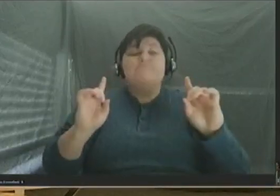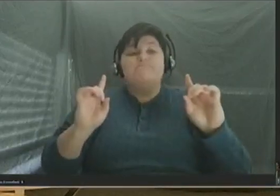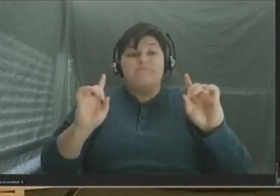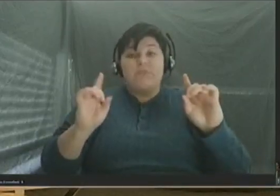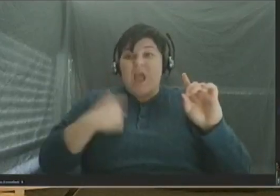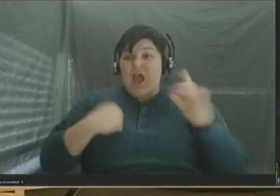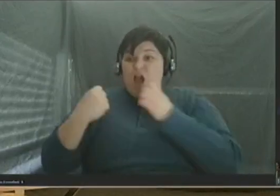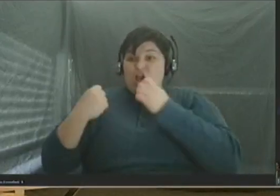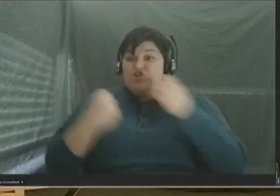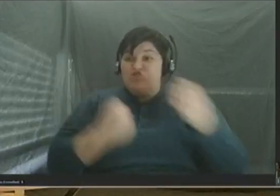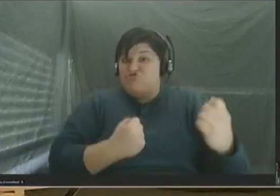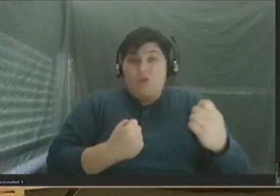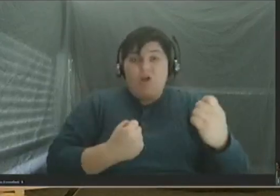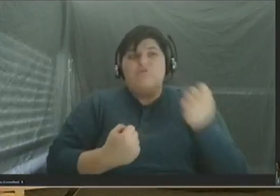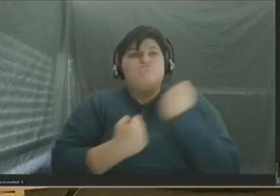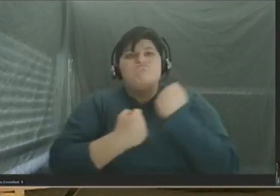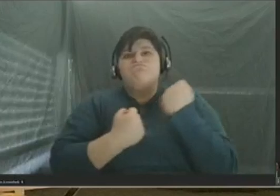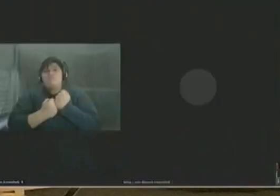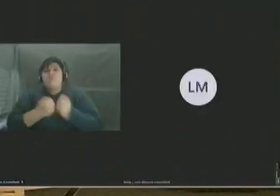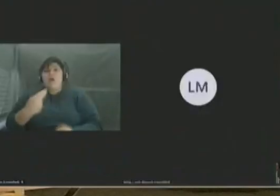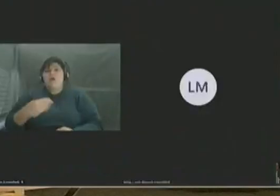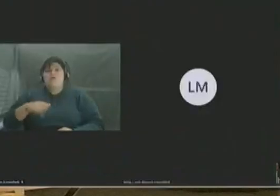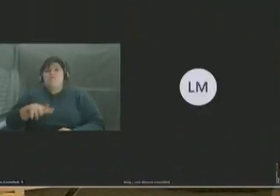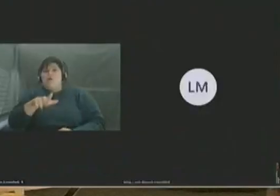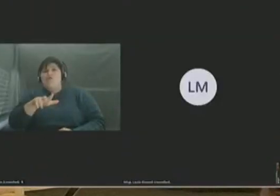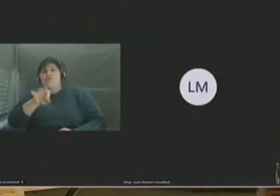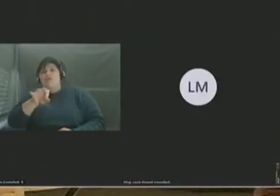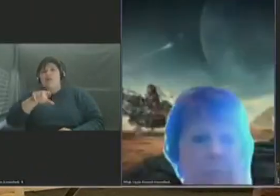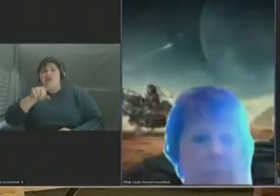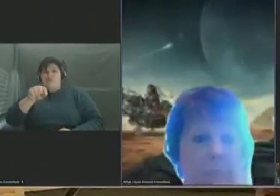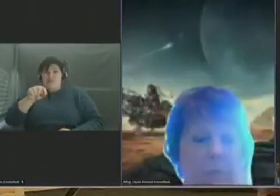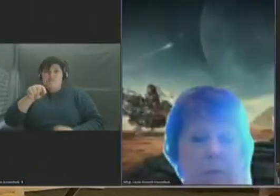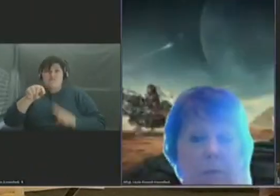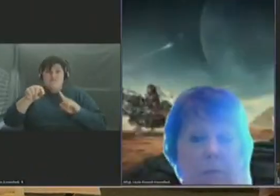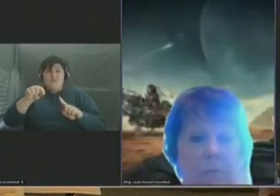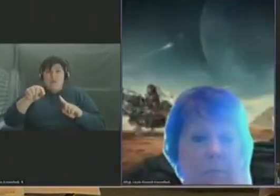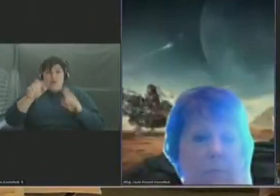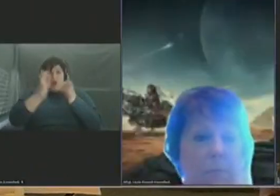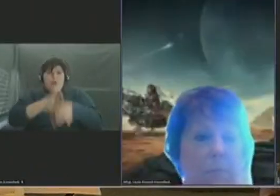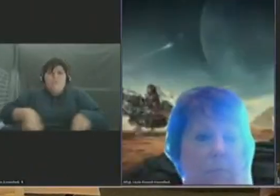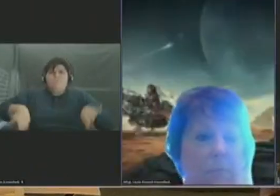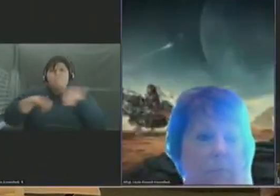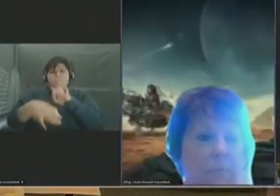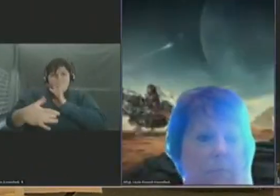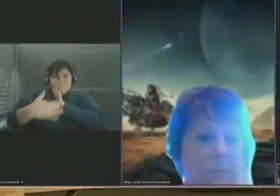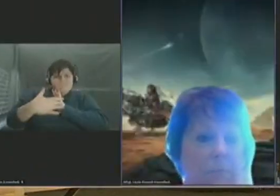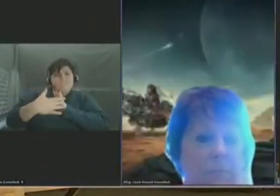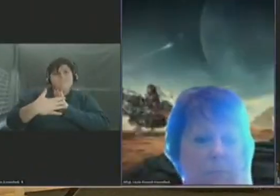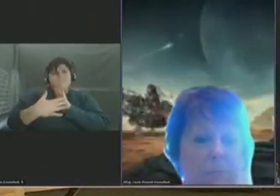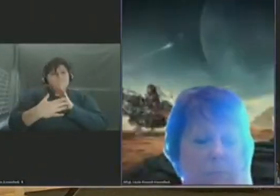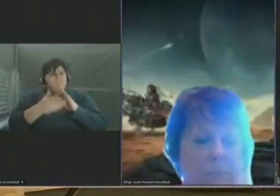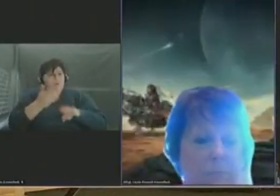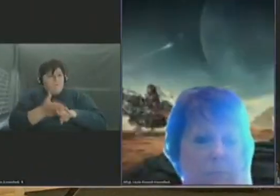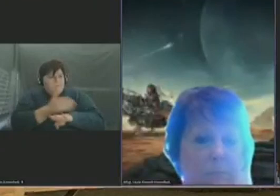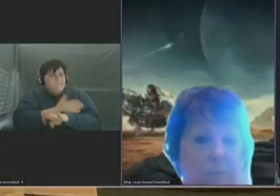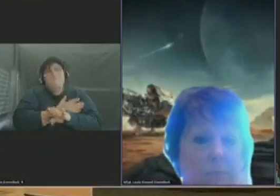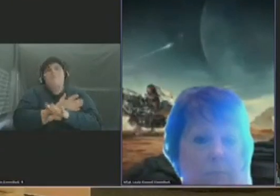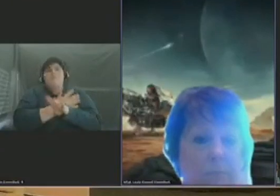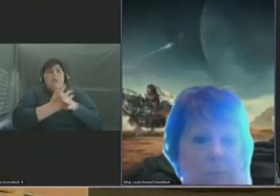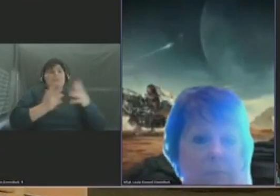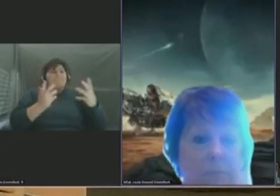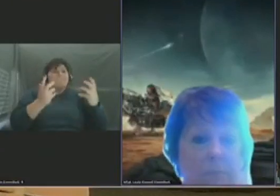strongly support House Bill 3920, an important technical update that aligns